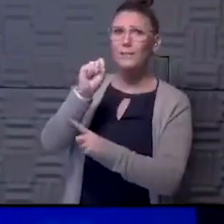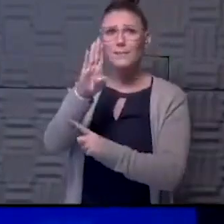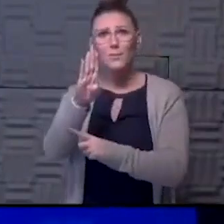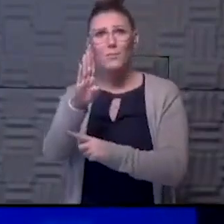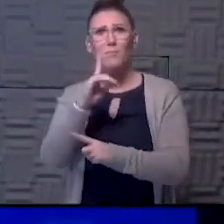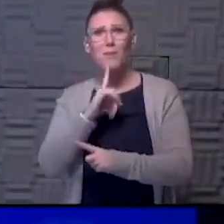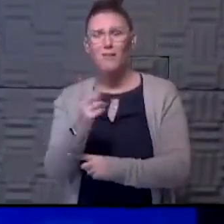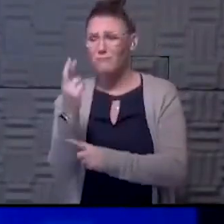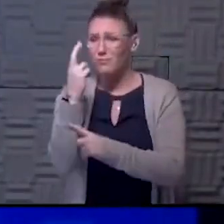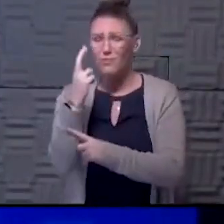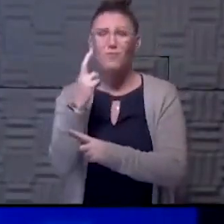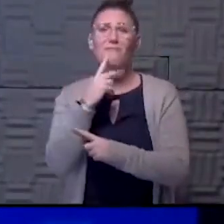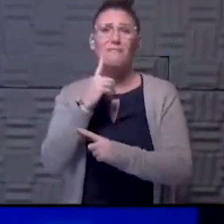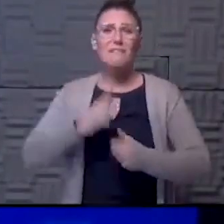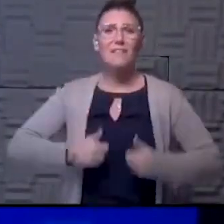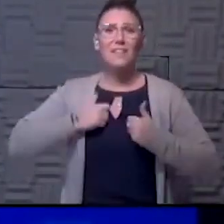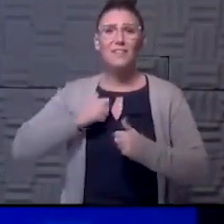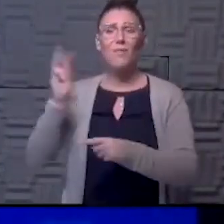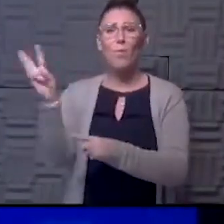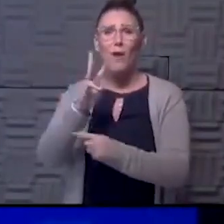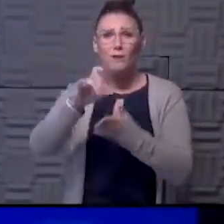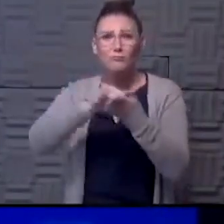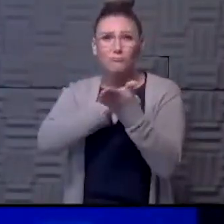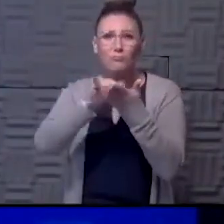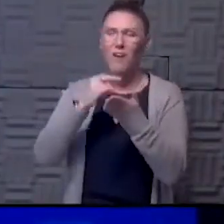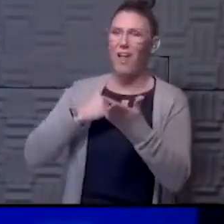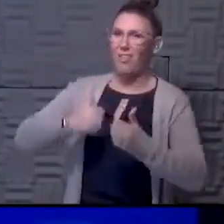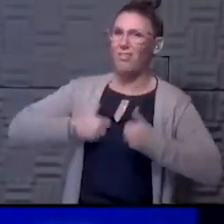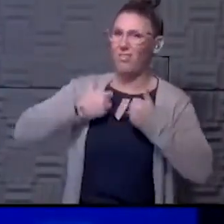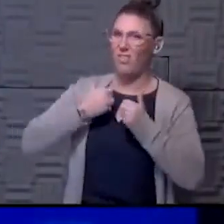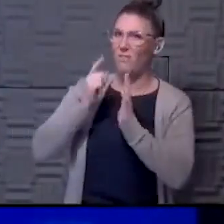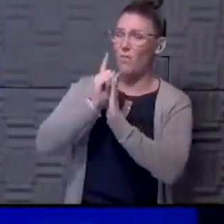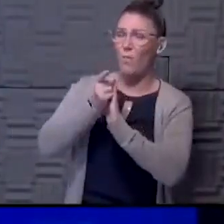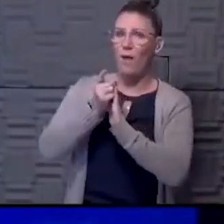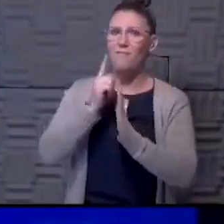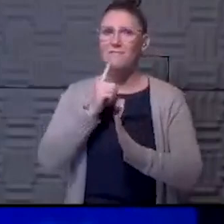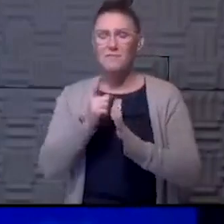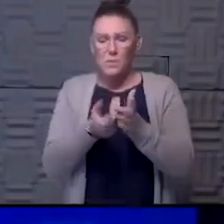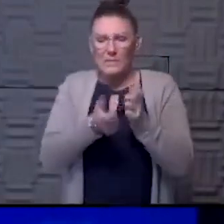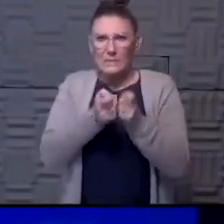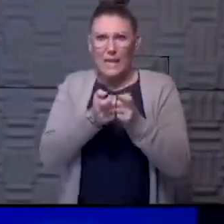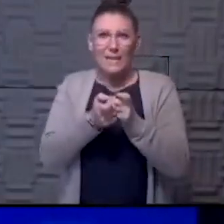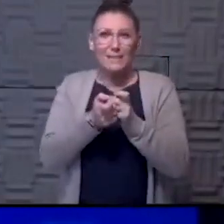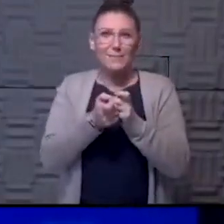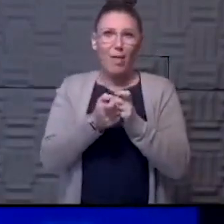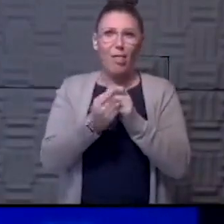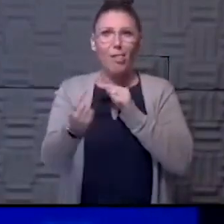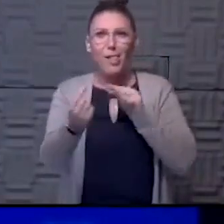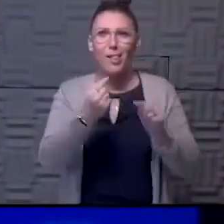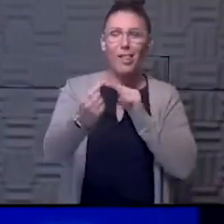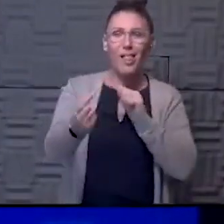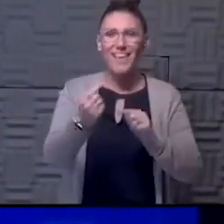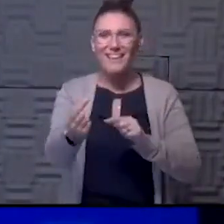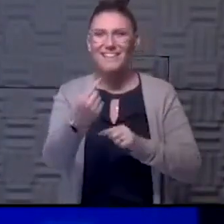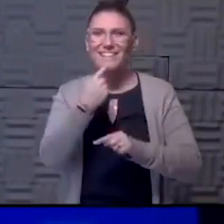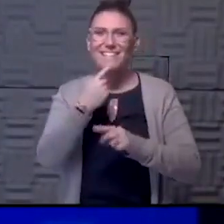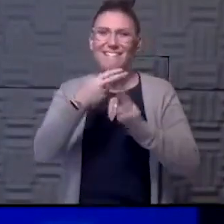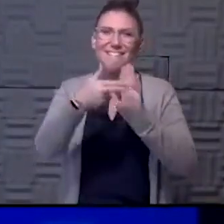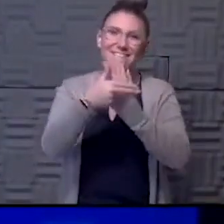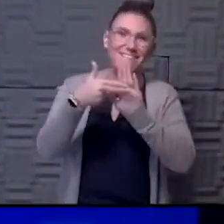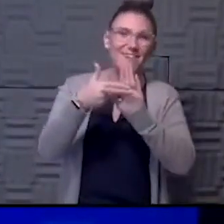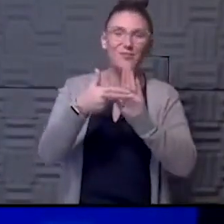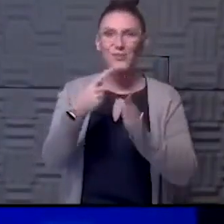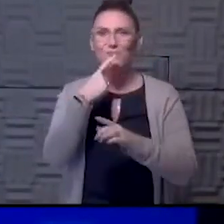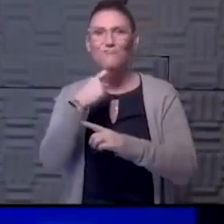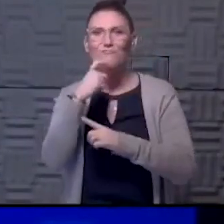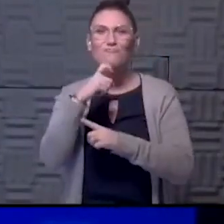good friends who lives in Western New York, where I used to live for a while, and kept we were texting back and forth. He calls them the Red Devils. Whatever